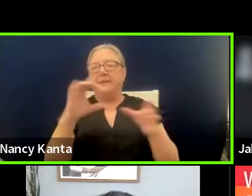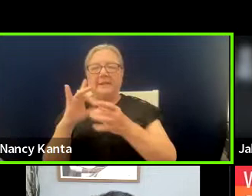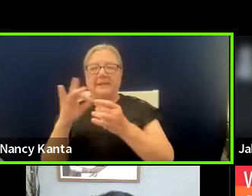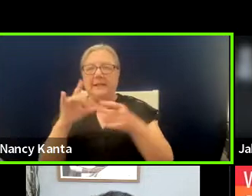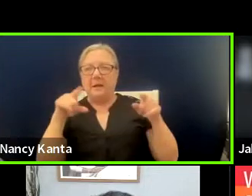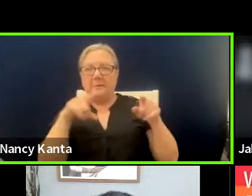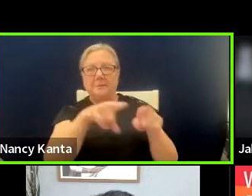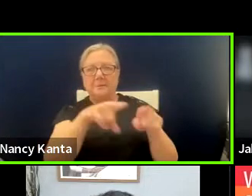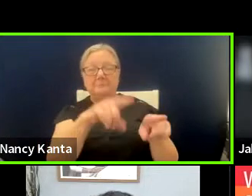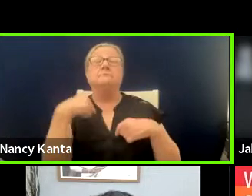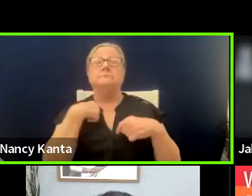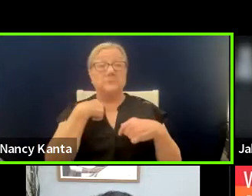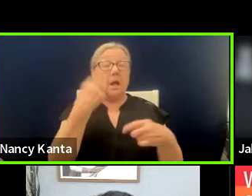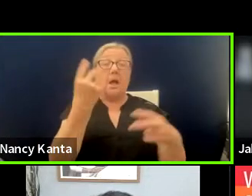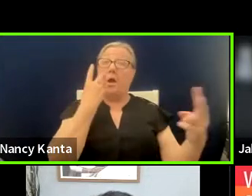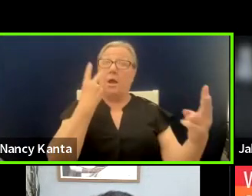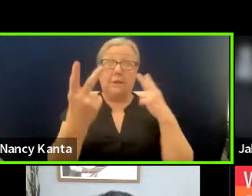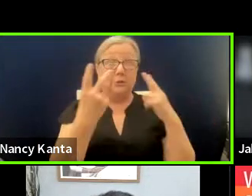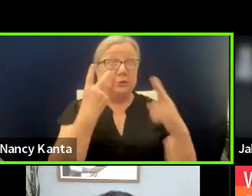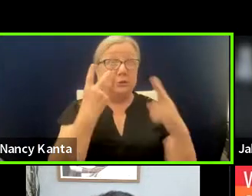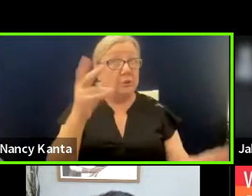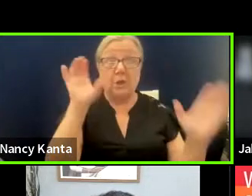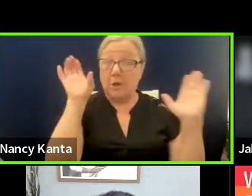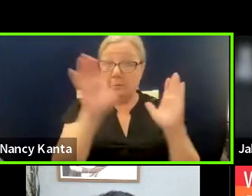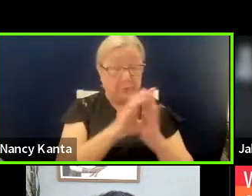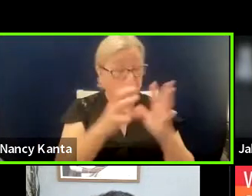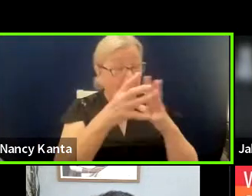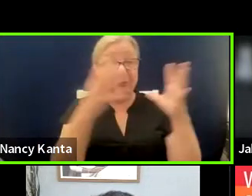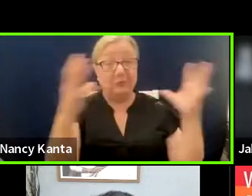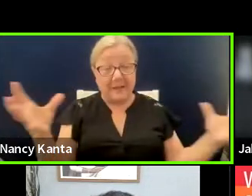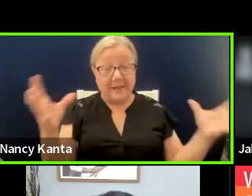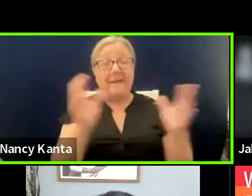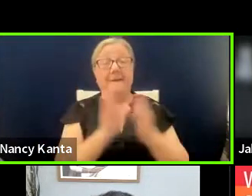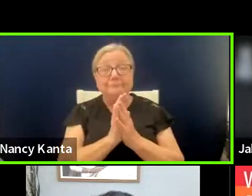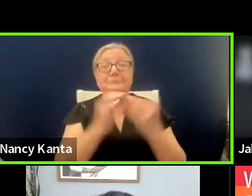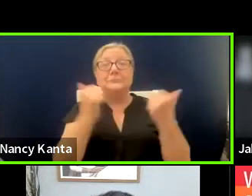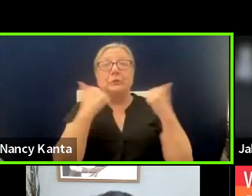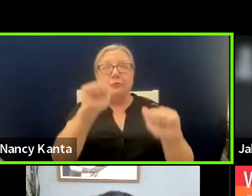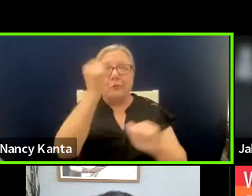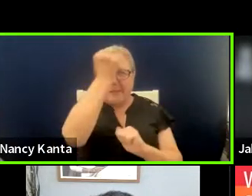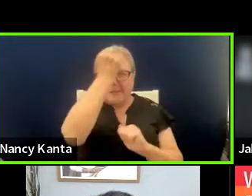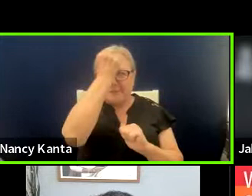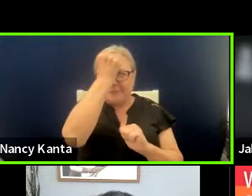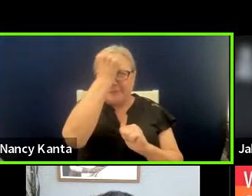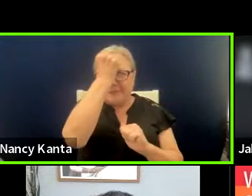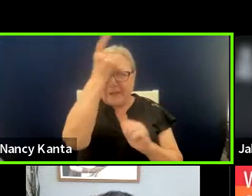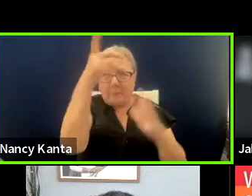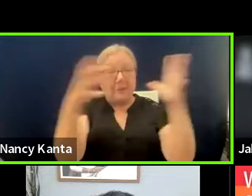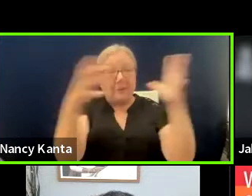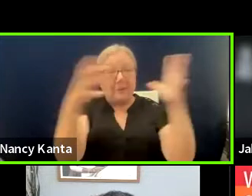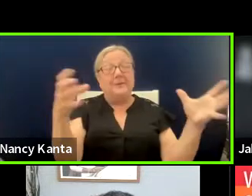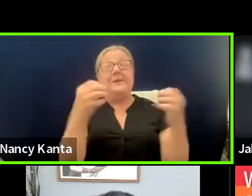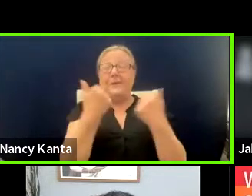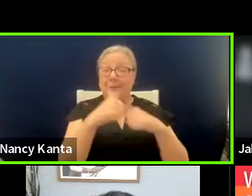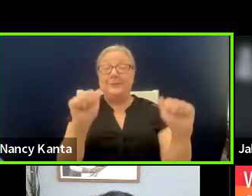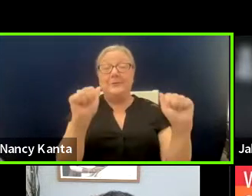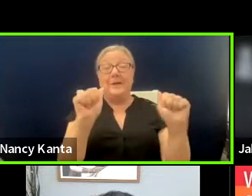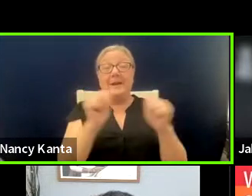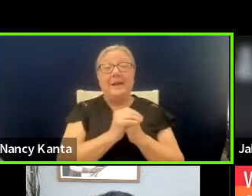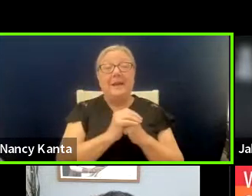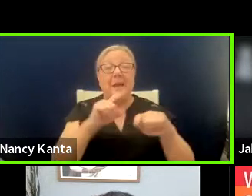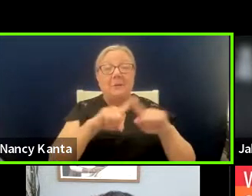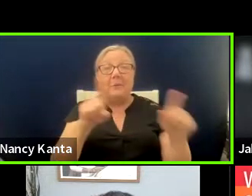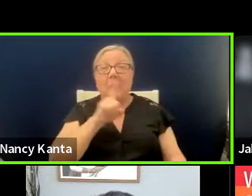saw a lot, and I was trying to comprehend a lot, and I don't know how much I